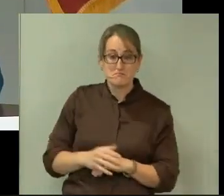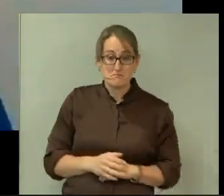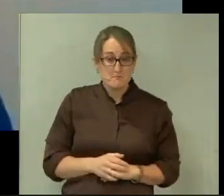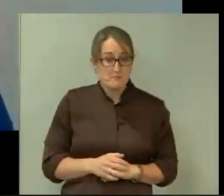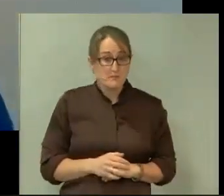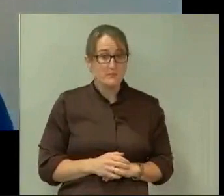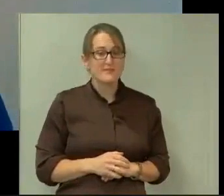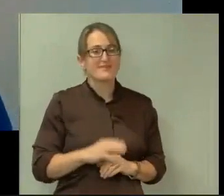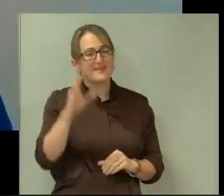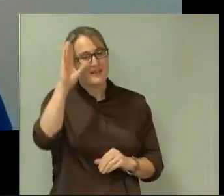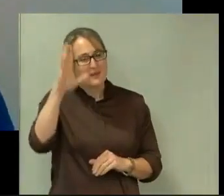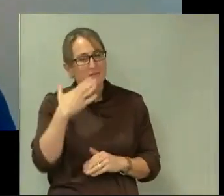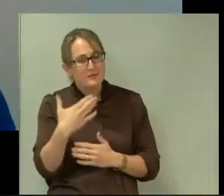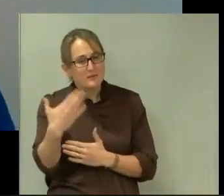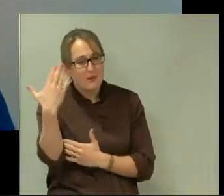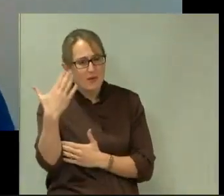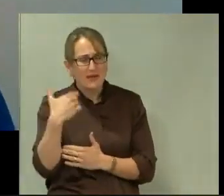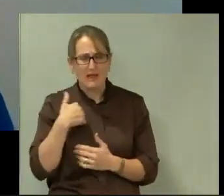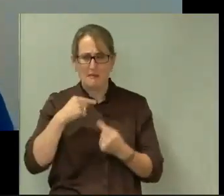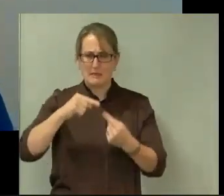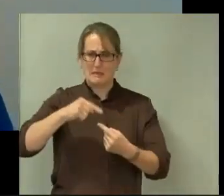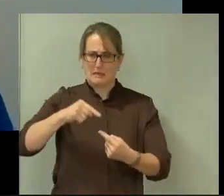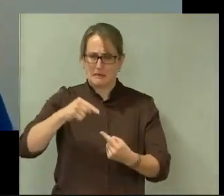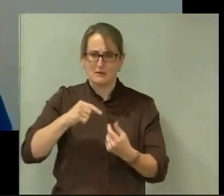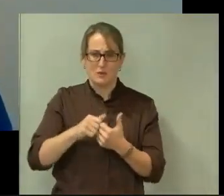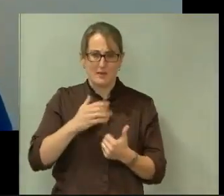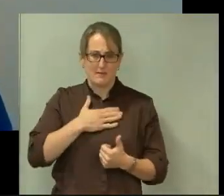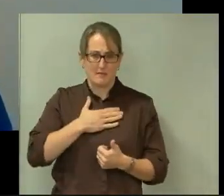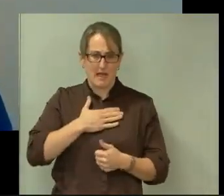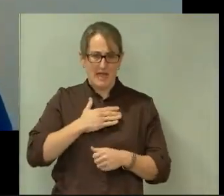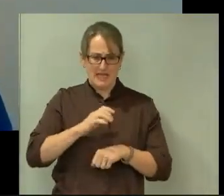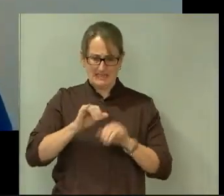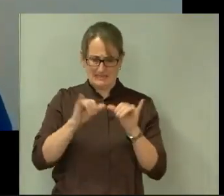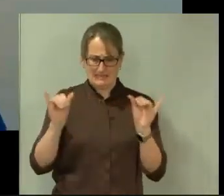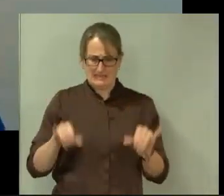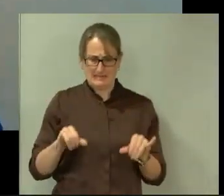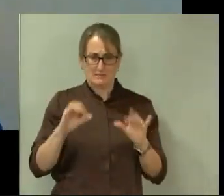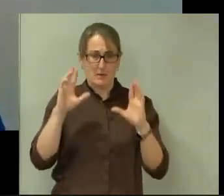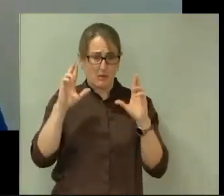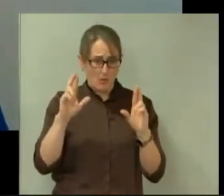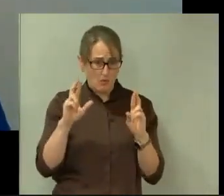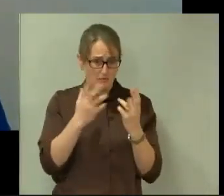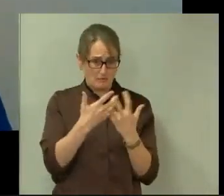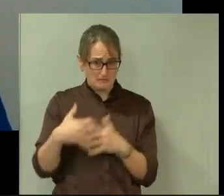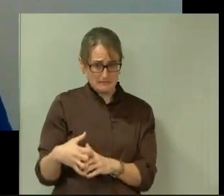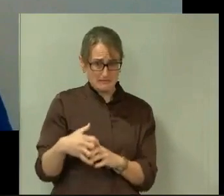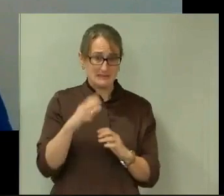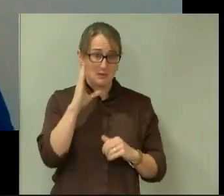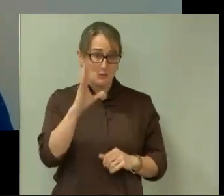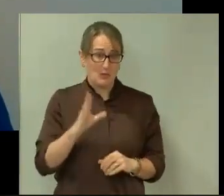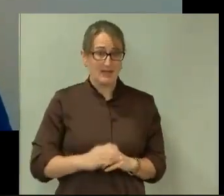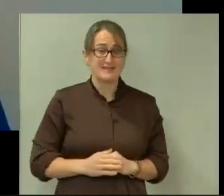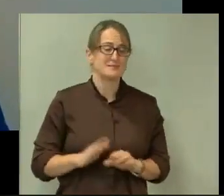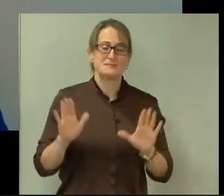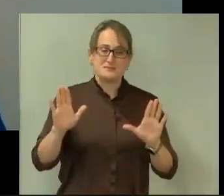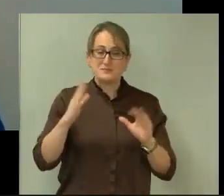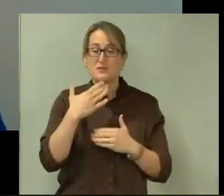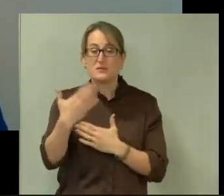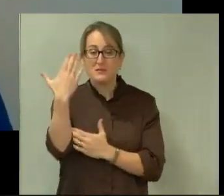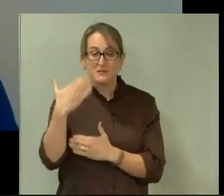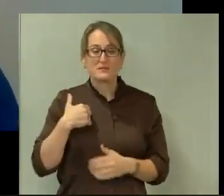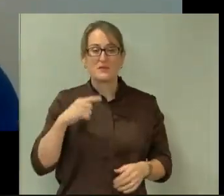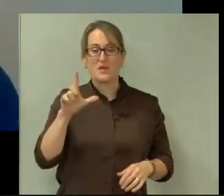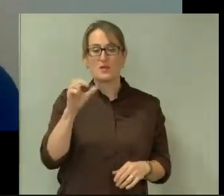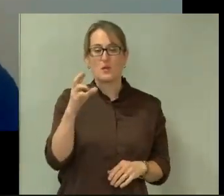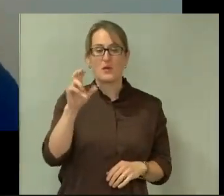Hi, good morning. I've been having a little issues with my bandwidth, so I'm hoping this works out well. Good morning. My name is Lorena